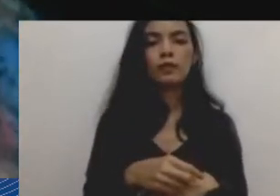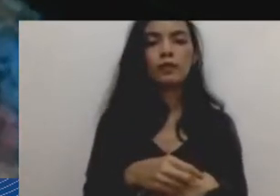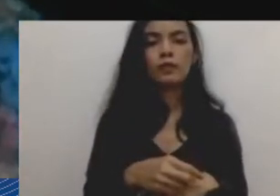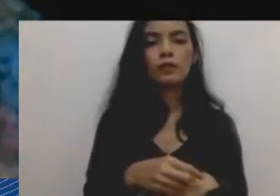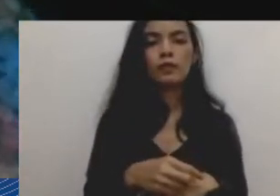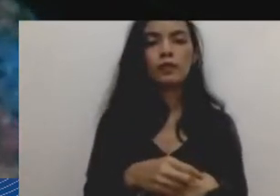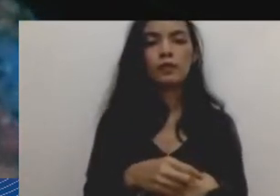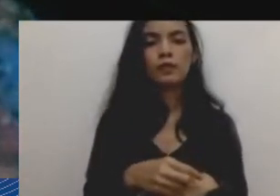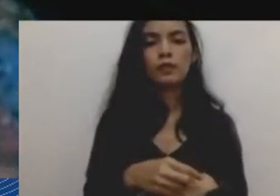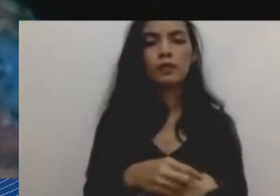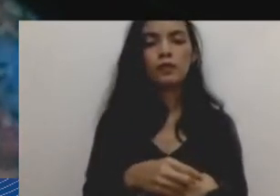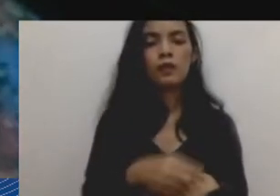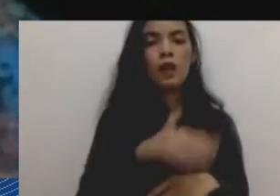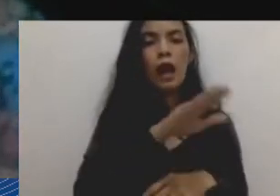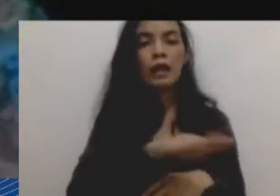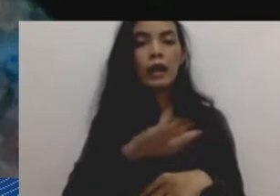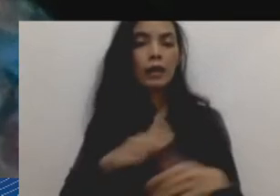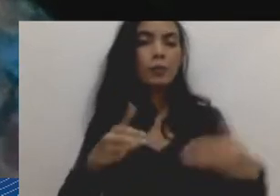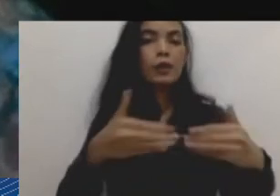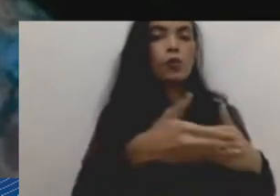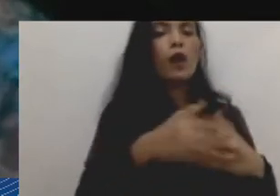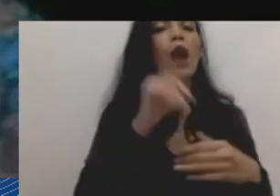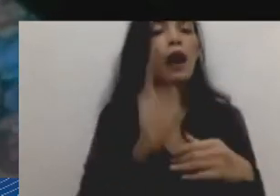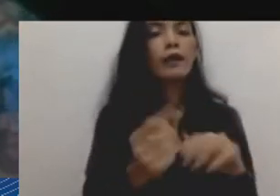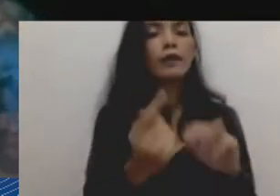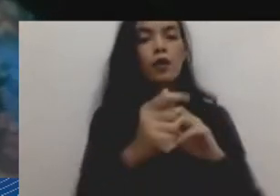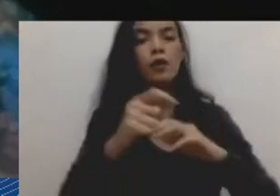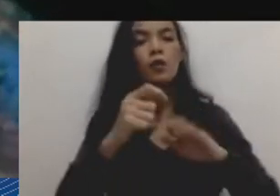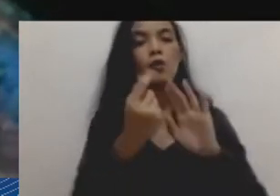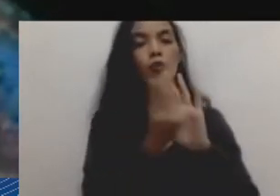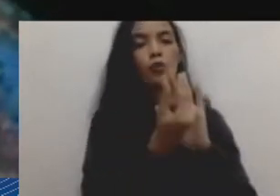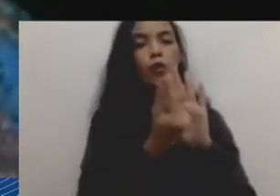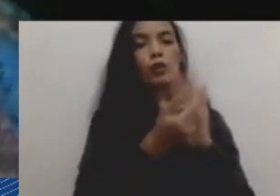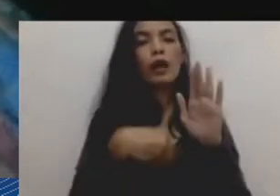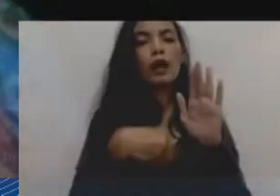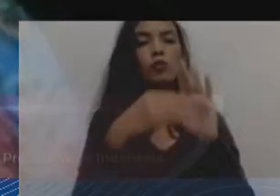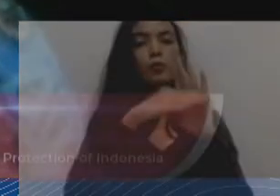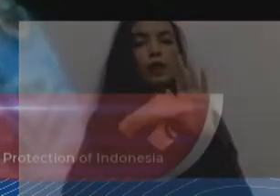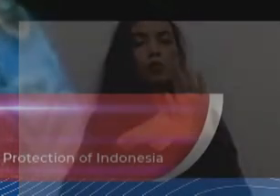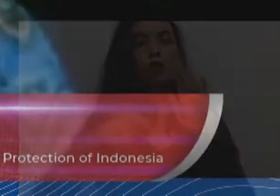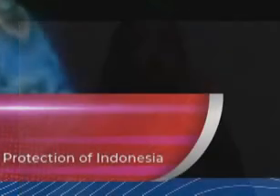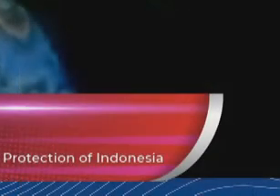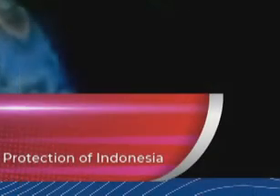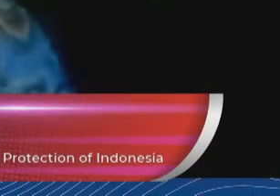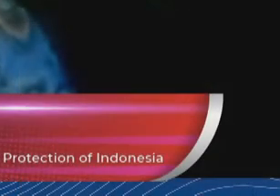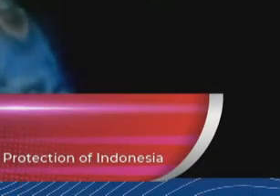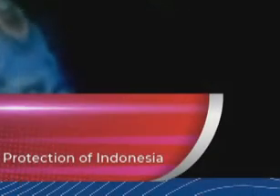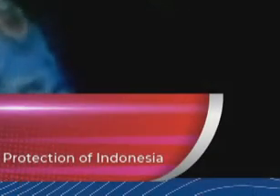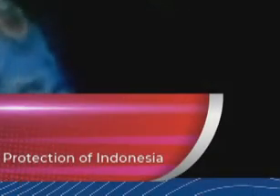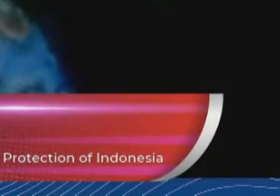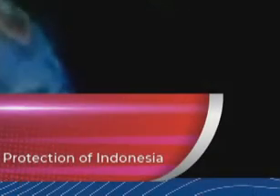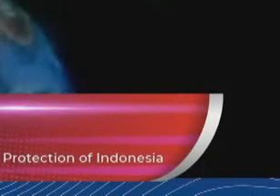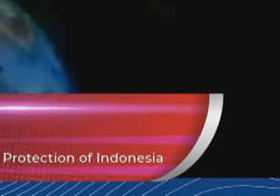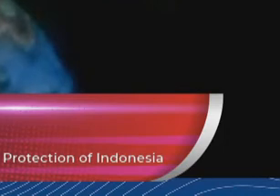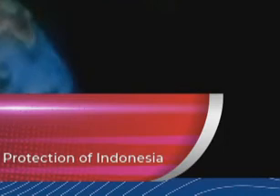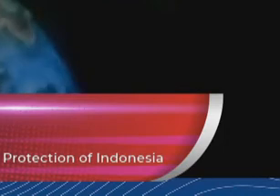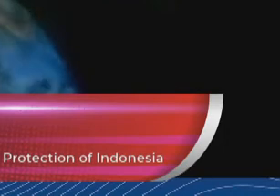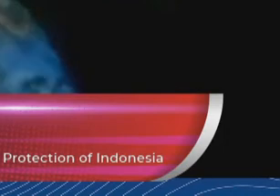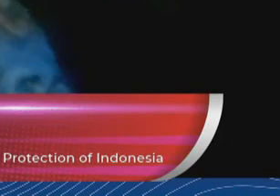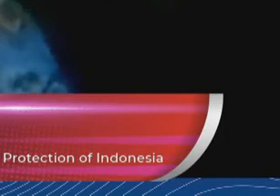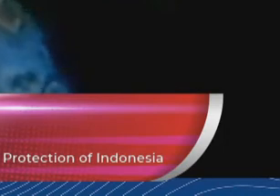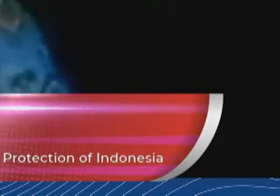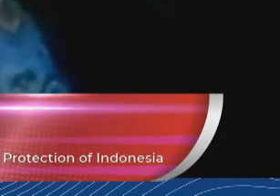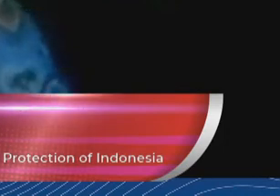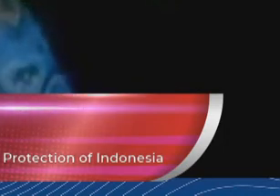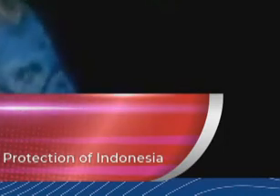protect the children, you know, some of the law that we can use. However, you know, we want to this bill to